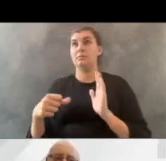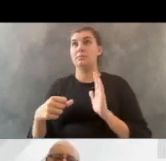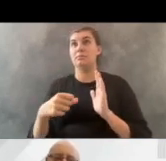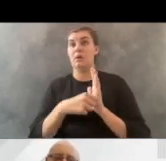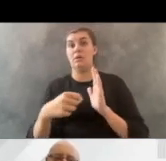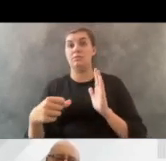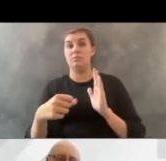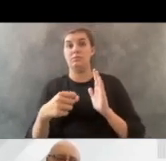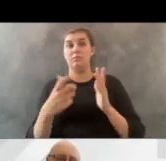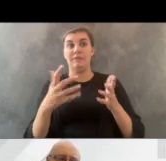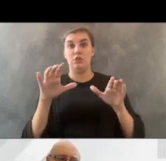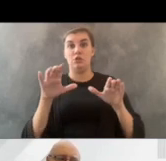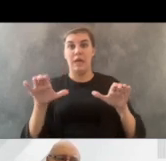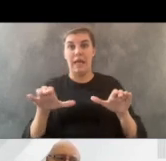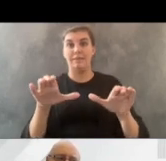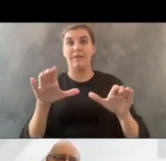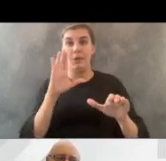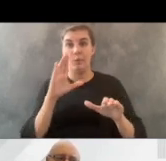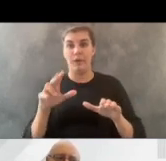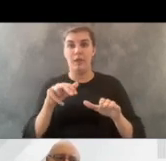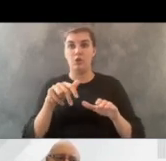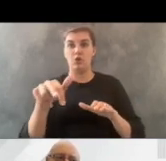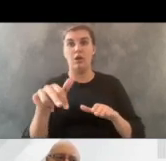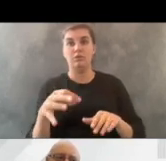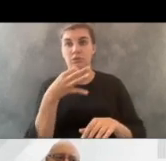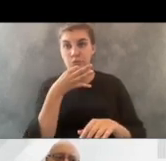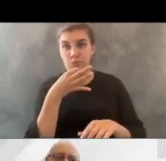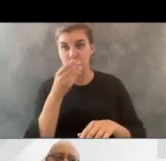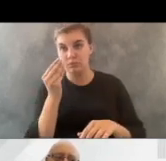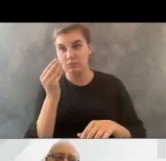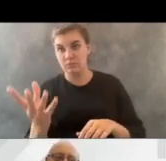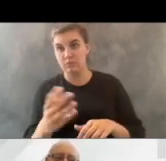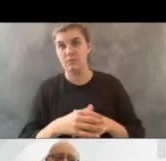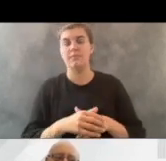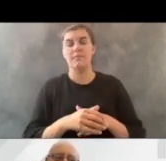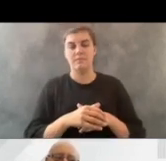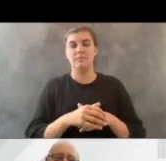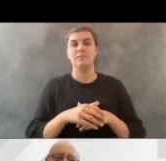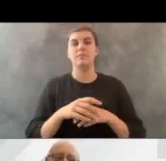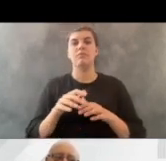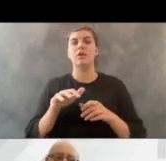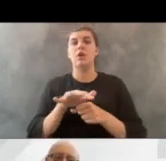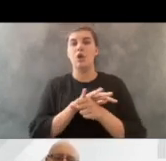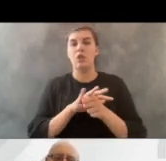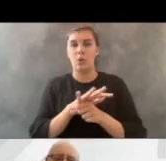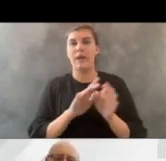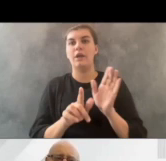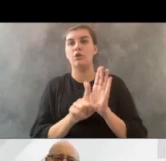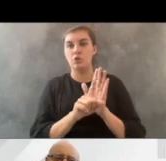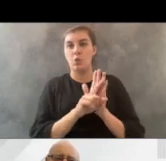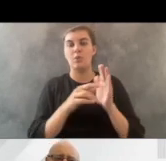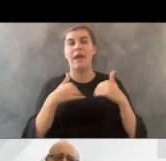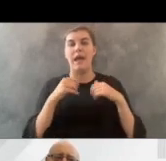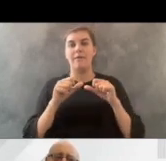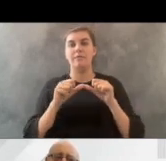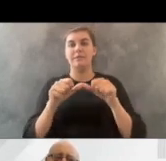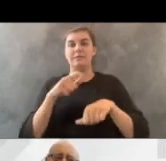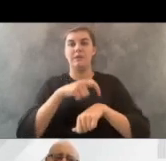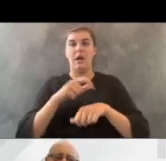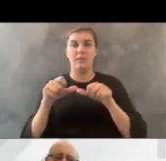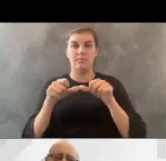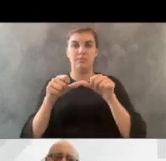R307.5 deals with push button orientation. R307.6 deals with the audible and vibrotactile walk indications for the